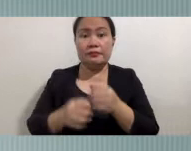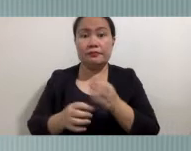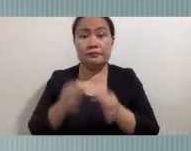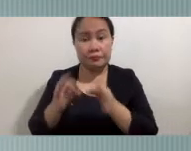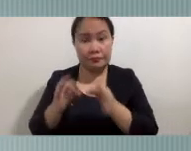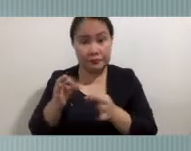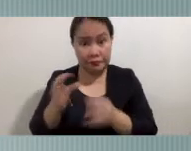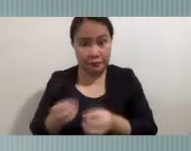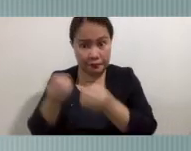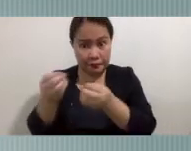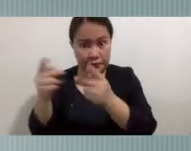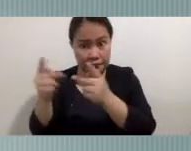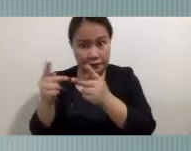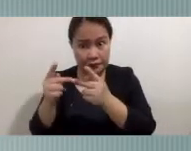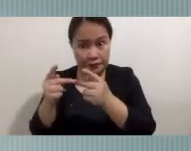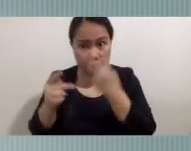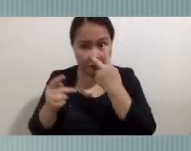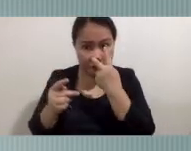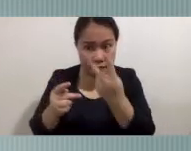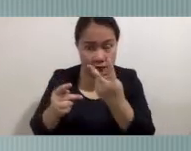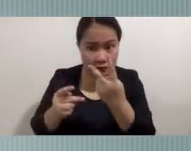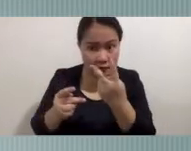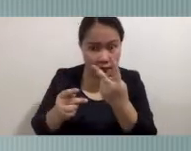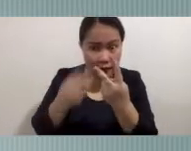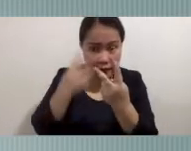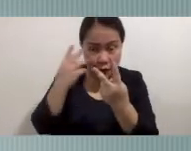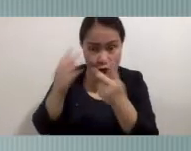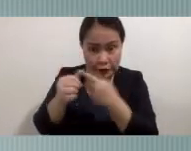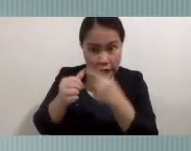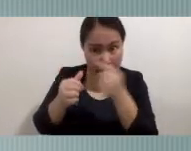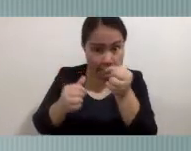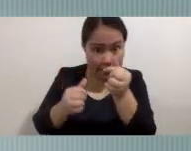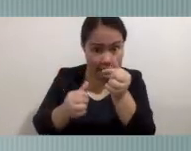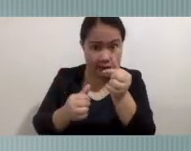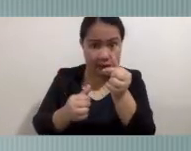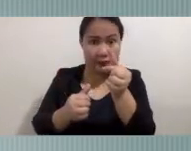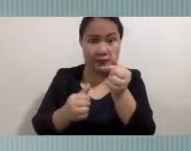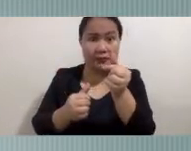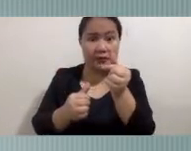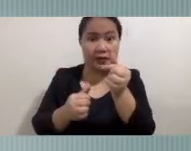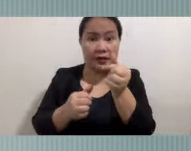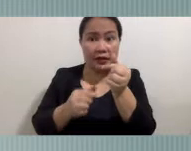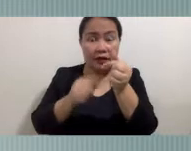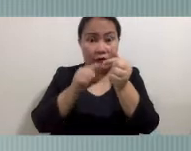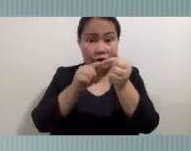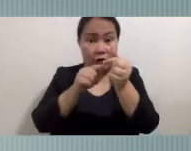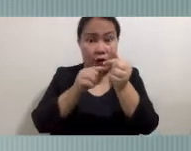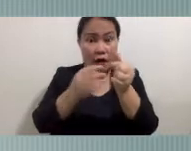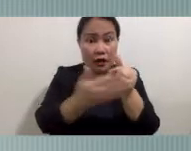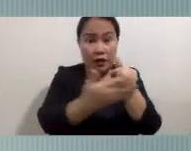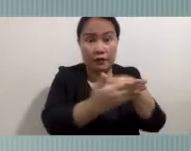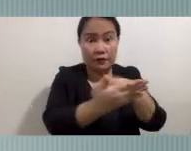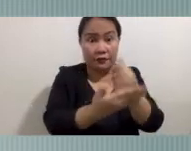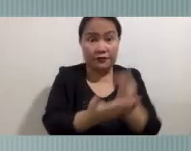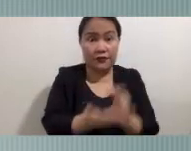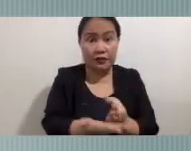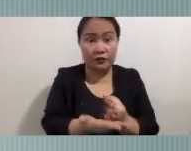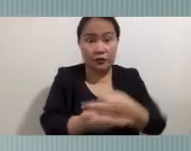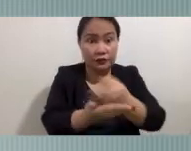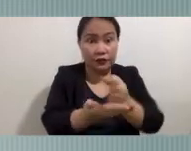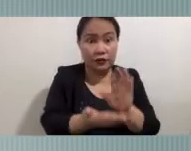ng pairs of integers, dito tayo titingin. If this is positive, dapat yung dalawang integer mo or pair